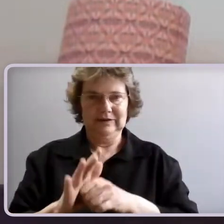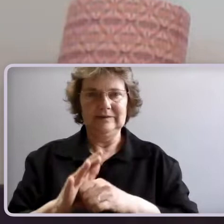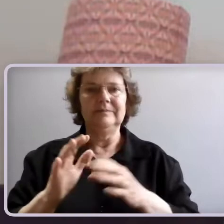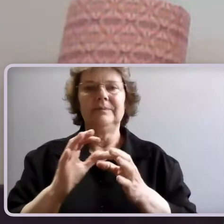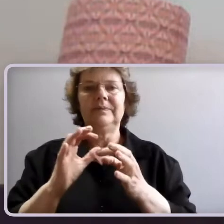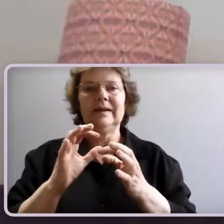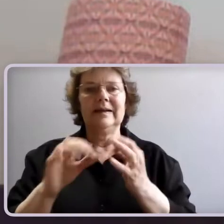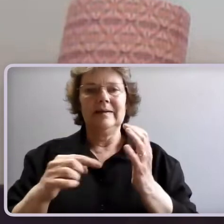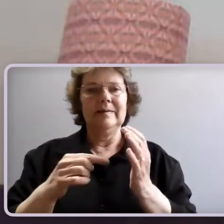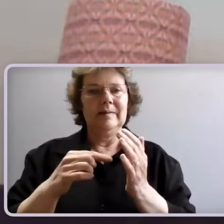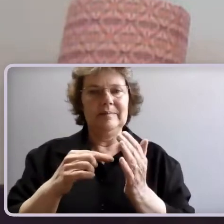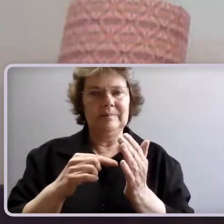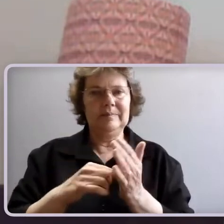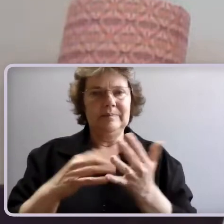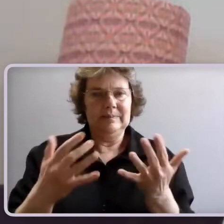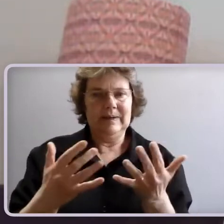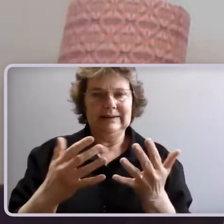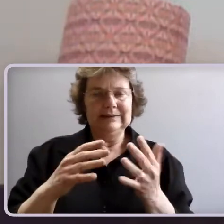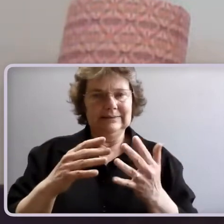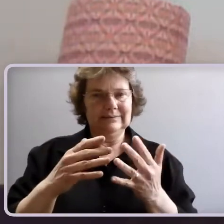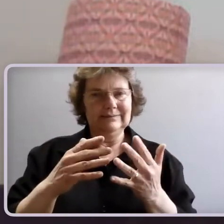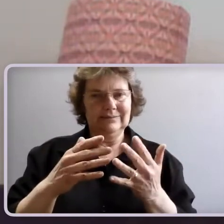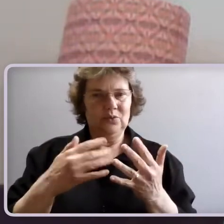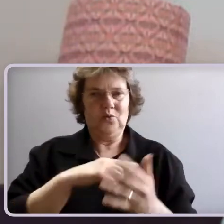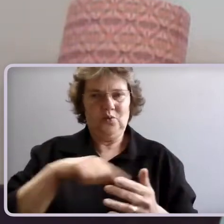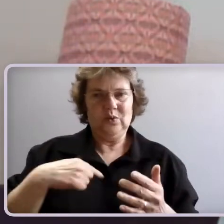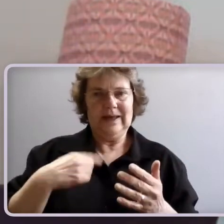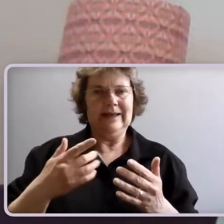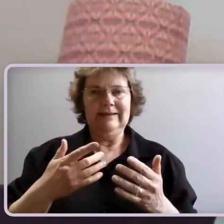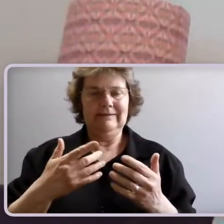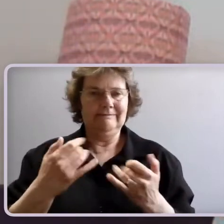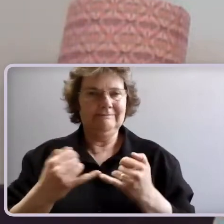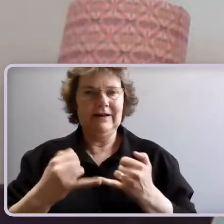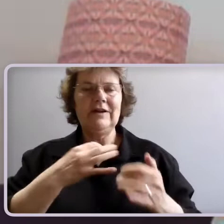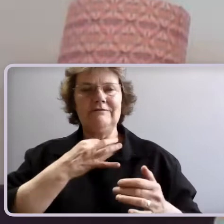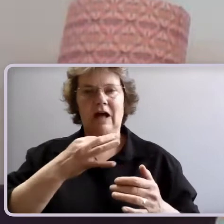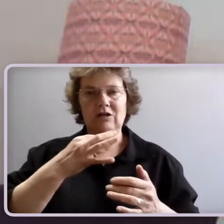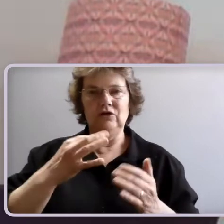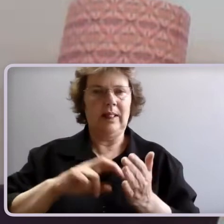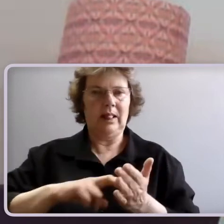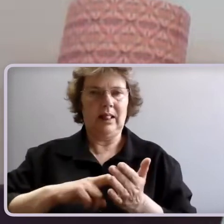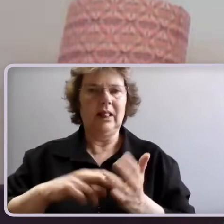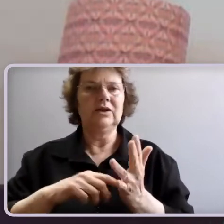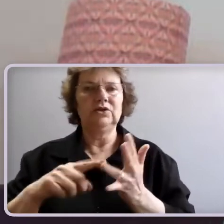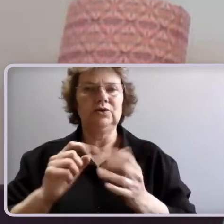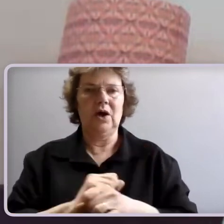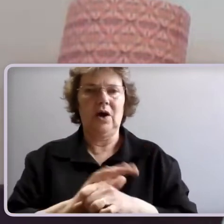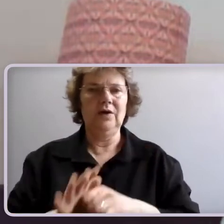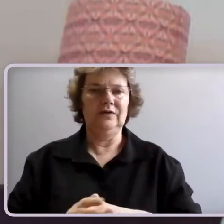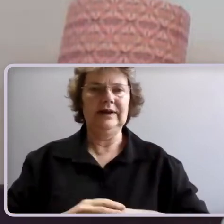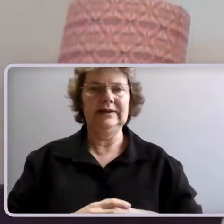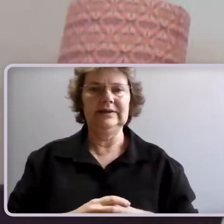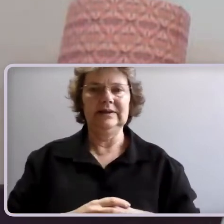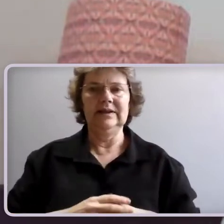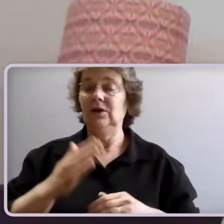very susceptible and vulnerable to it. The key thing is that we still need measures in place